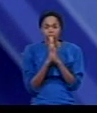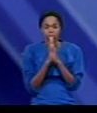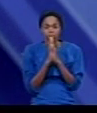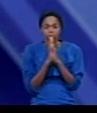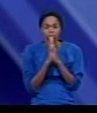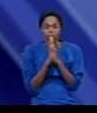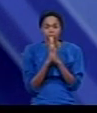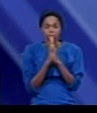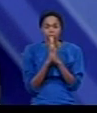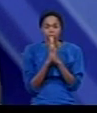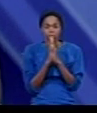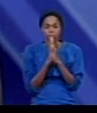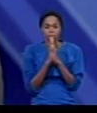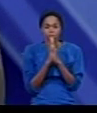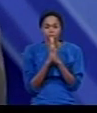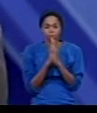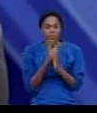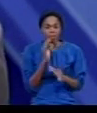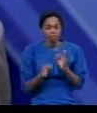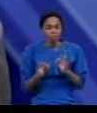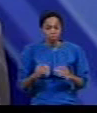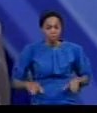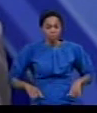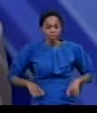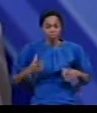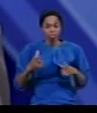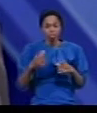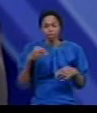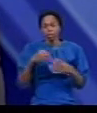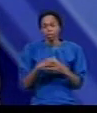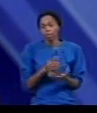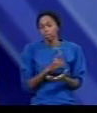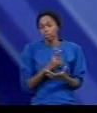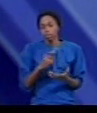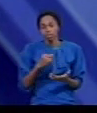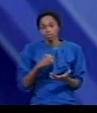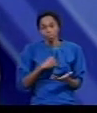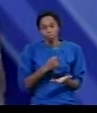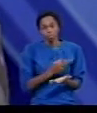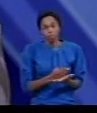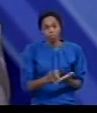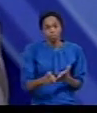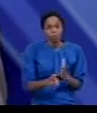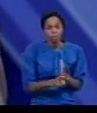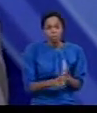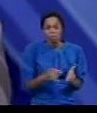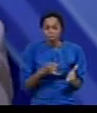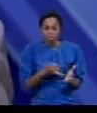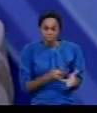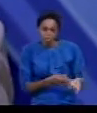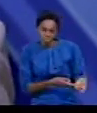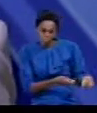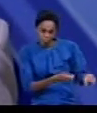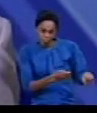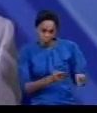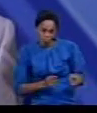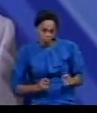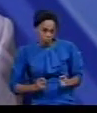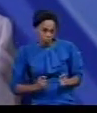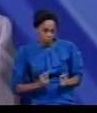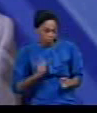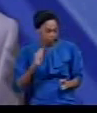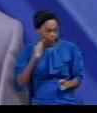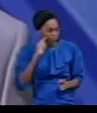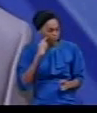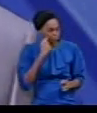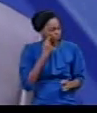When you go about with self-righteousness without grace, it attracts the gall of bitterness in